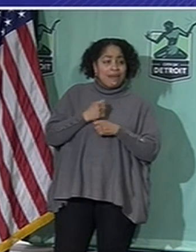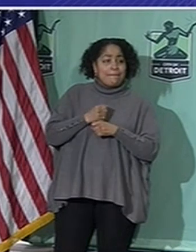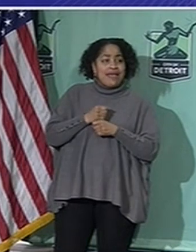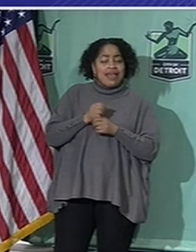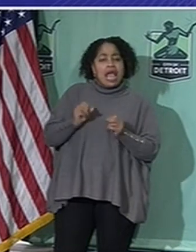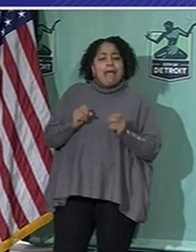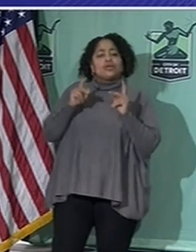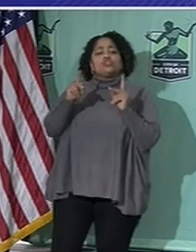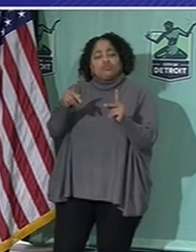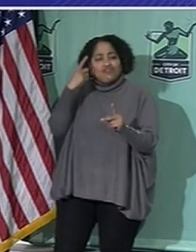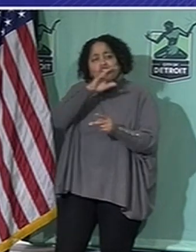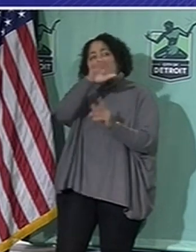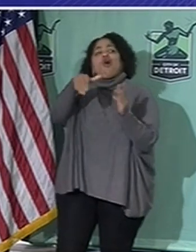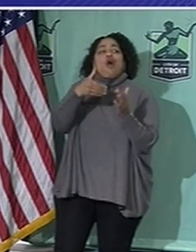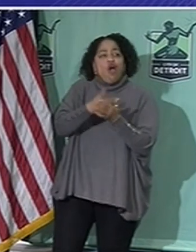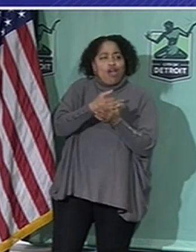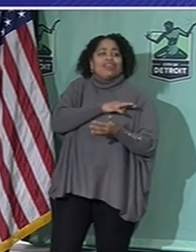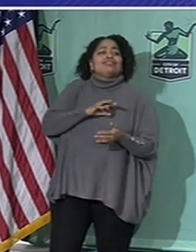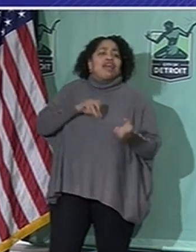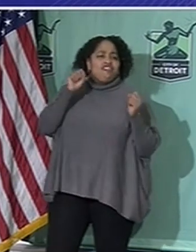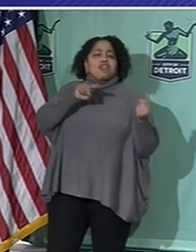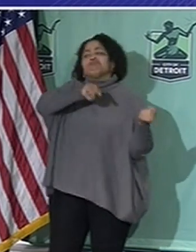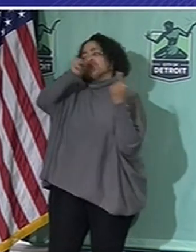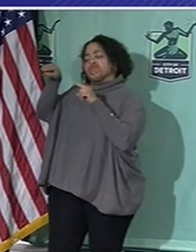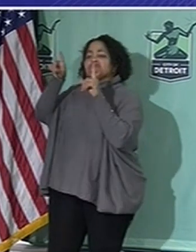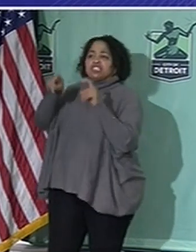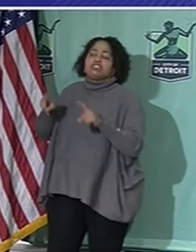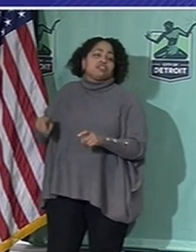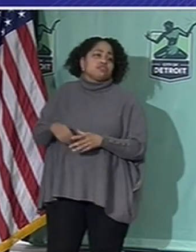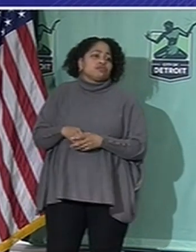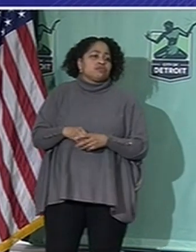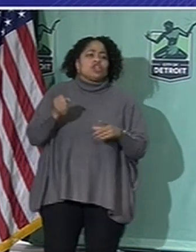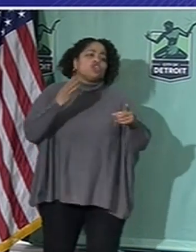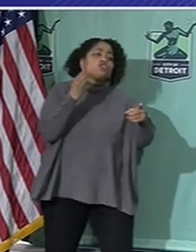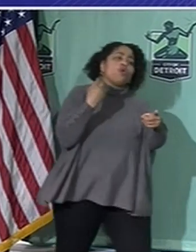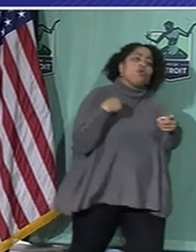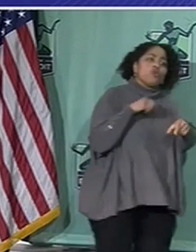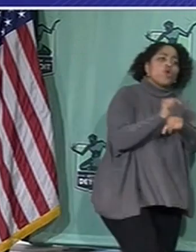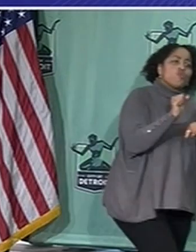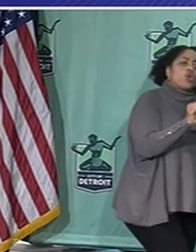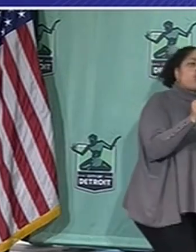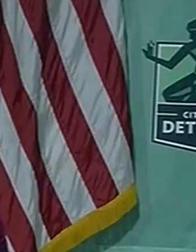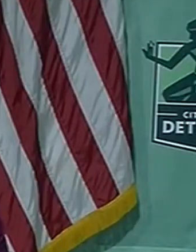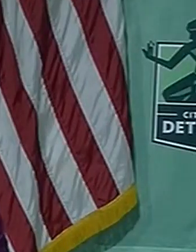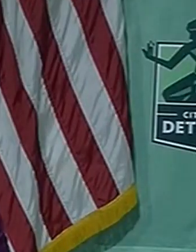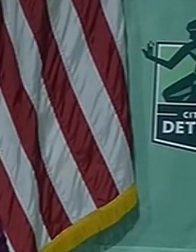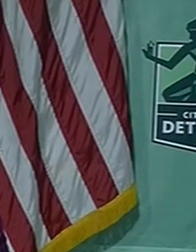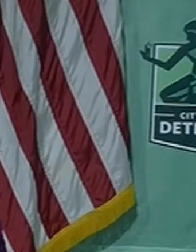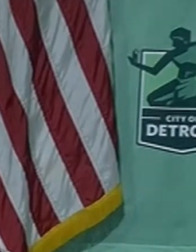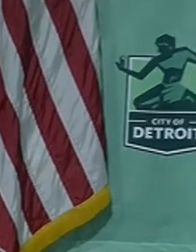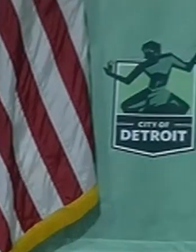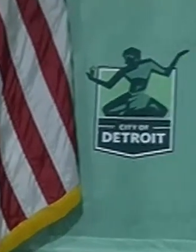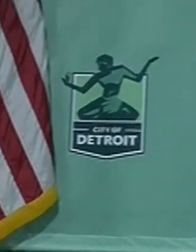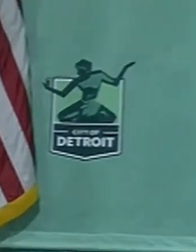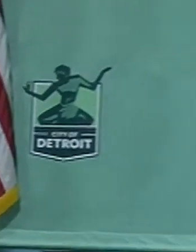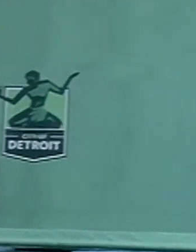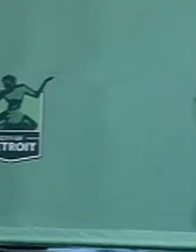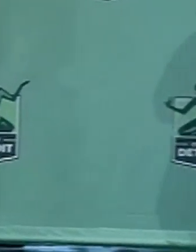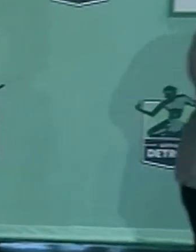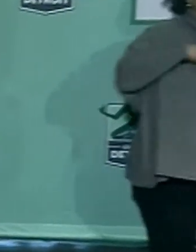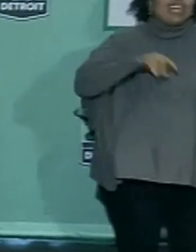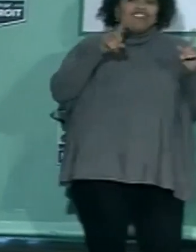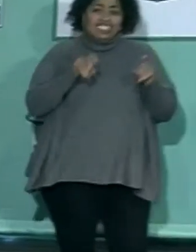an opportunity for all of the staff to be tested at the state fairgrounds. We're working with the nursing home directors to get all of the staff tested,